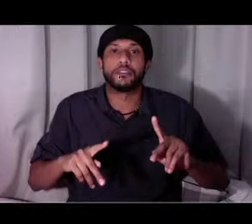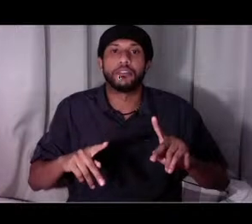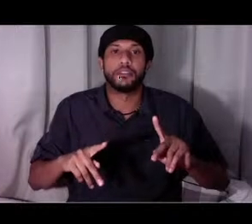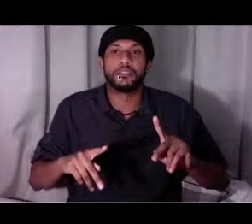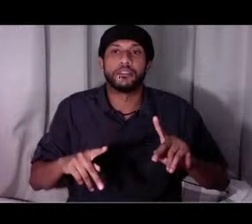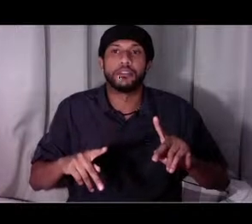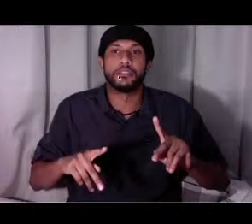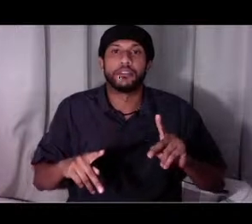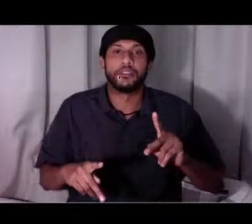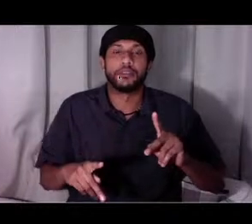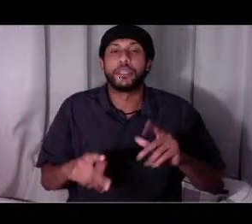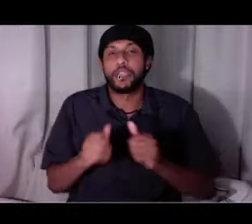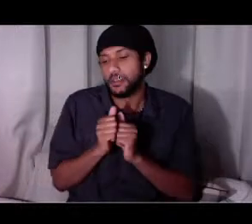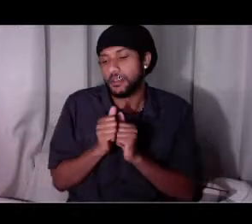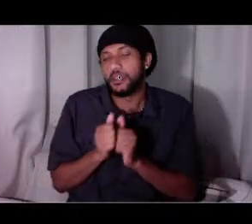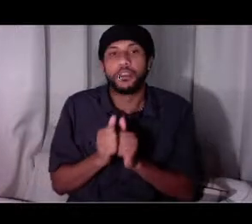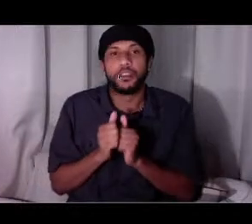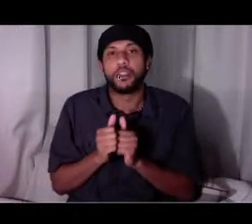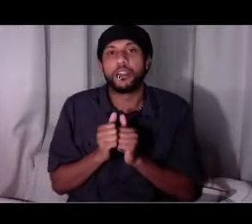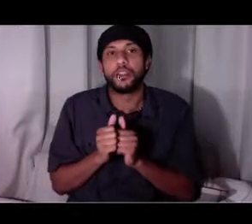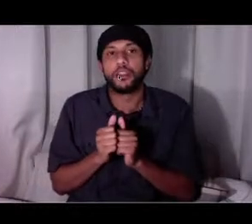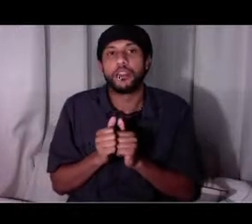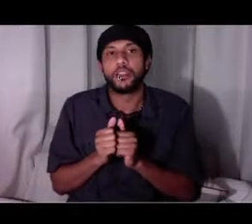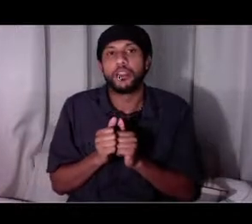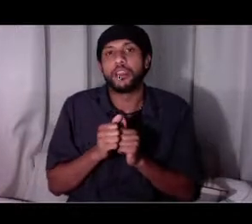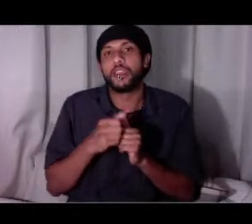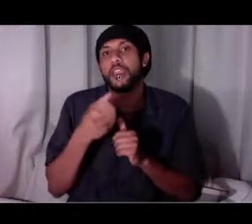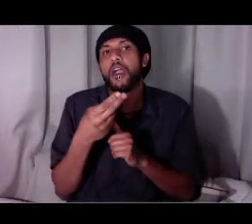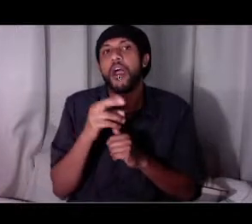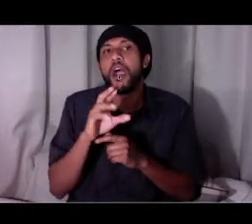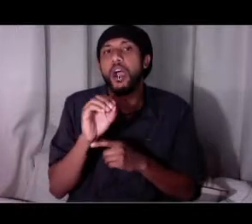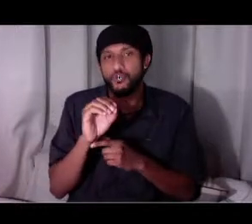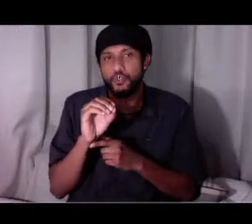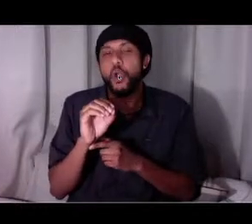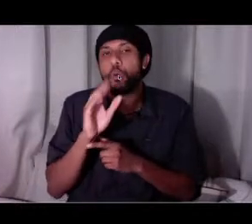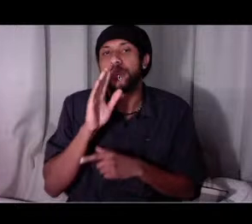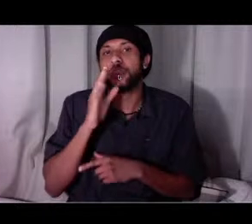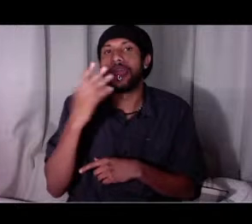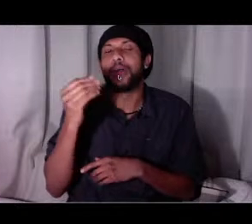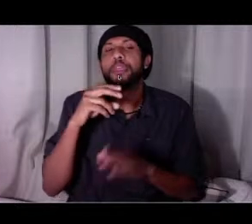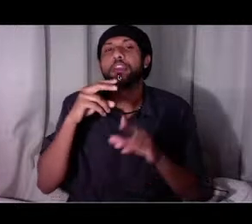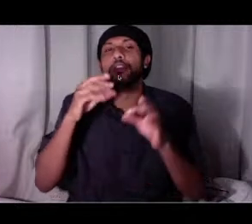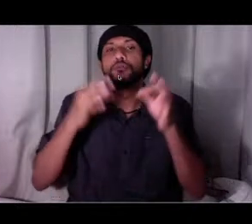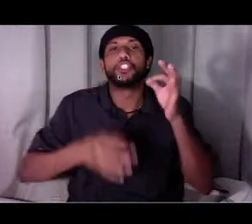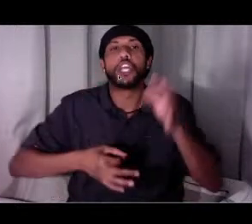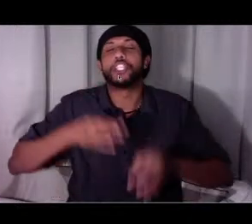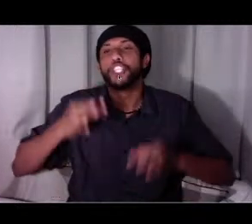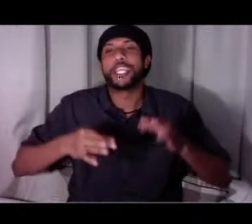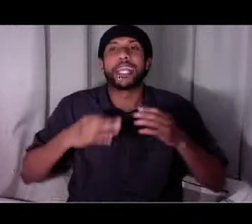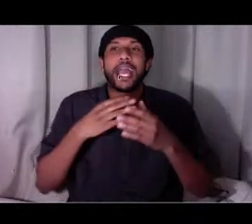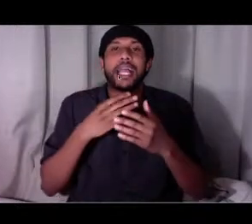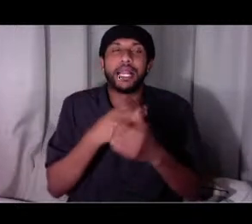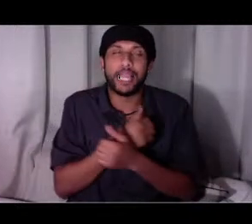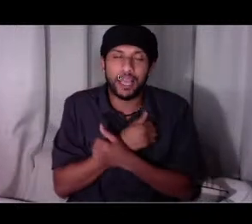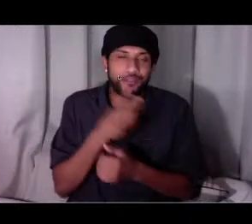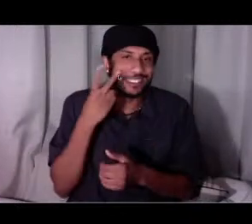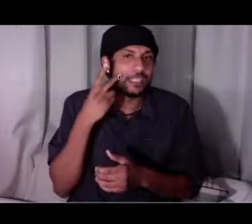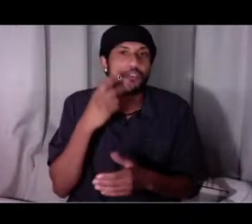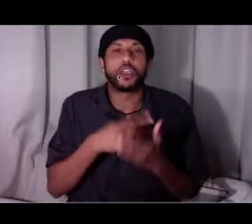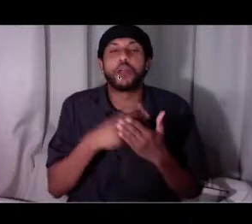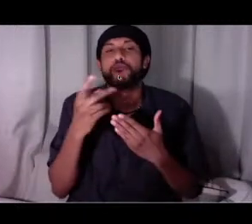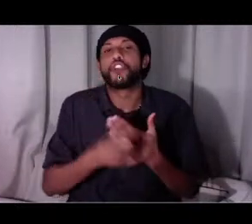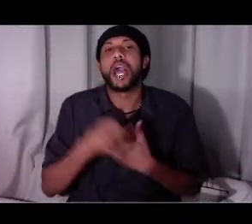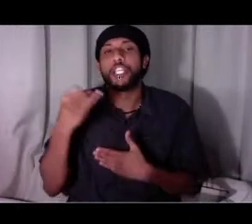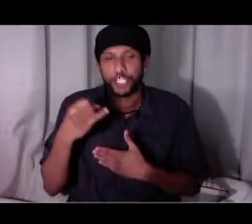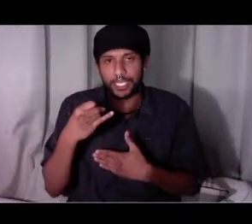uh alongside of M Mr and Miss Harrow as they out there judging and I love seeing those projects seeing those things that